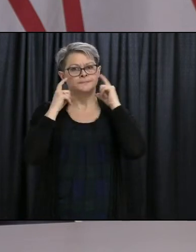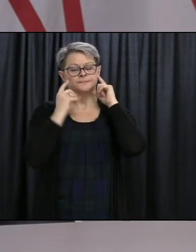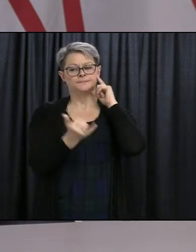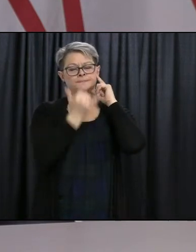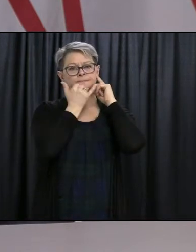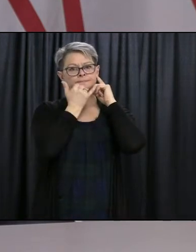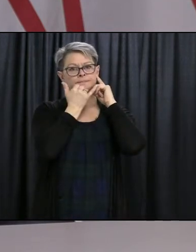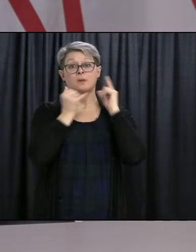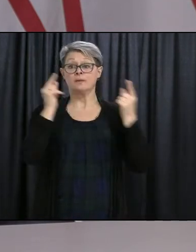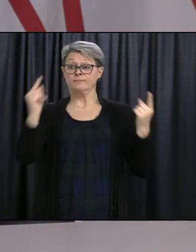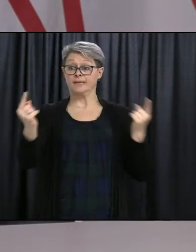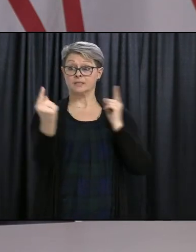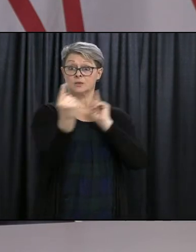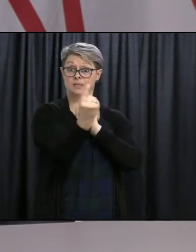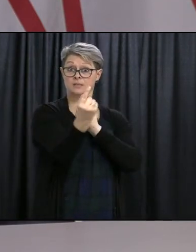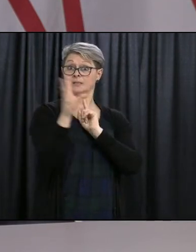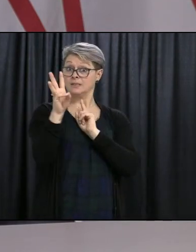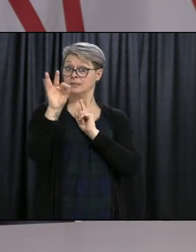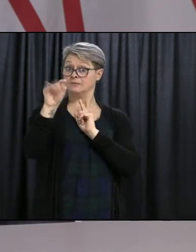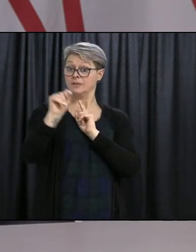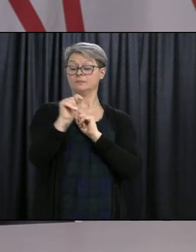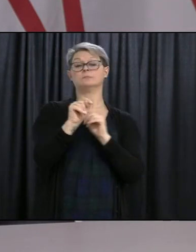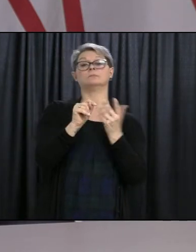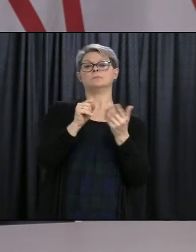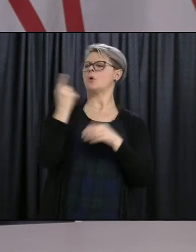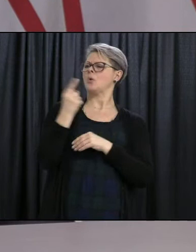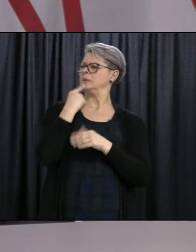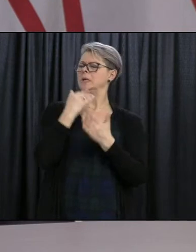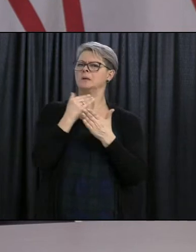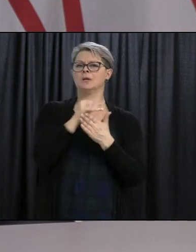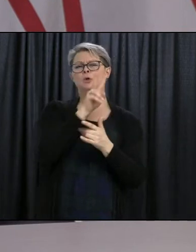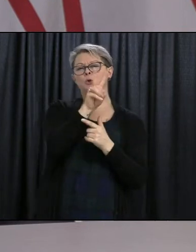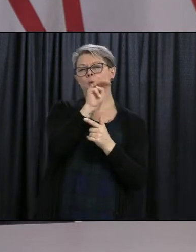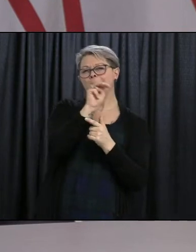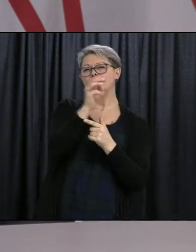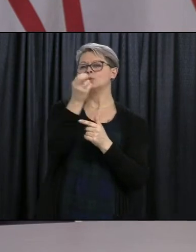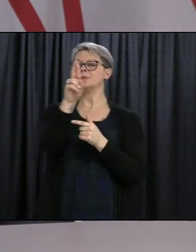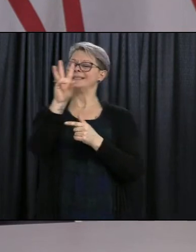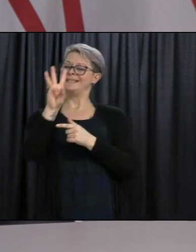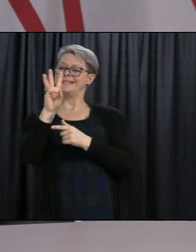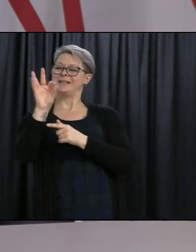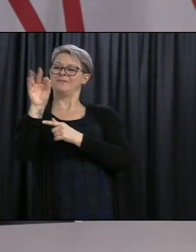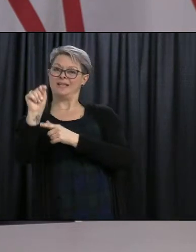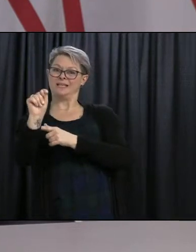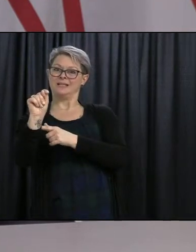distancing, certainly at this point, we've always said 2 meters. I think most people are still agreeing 2